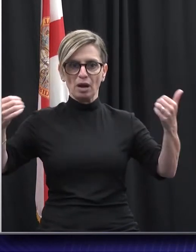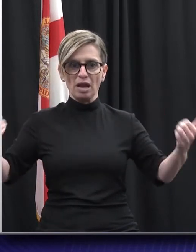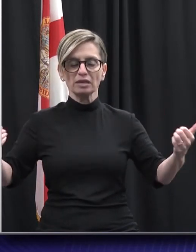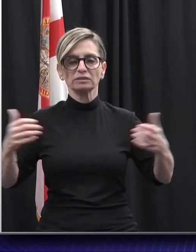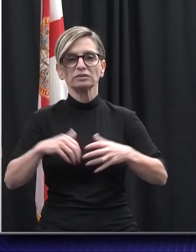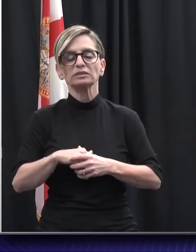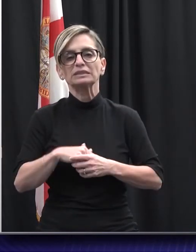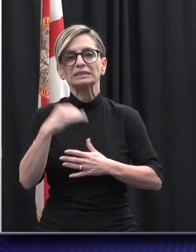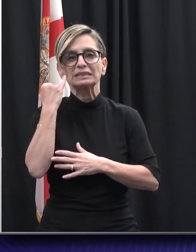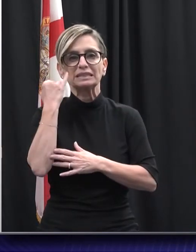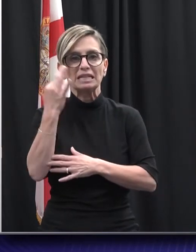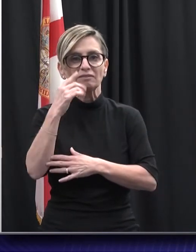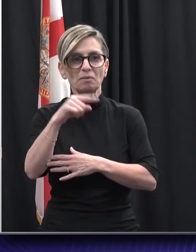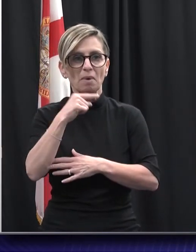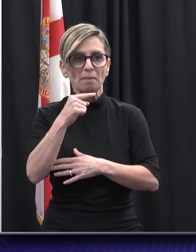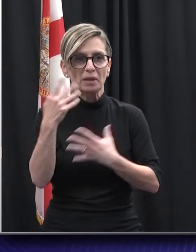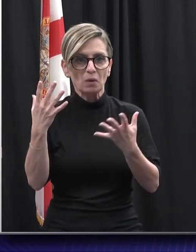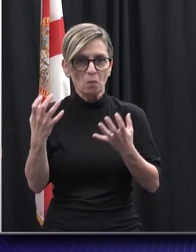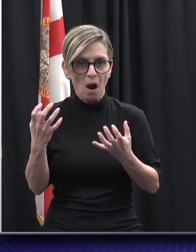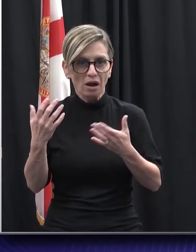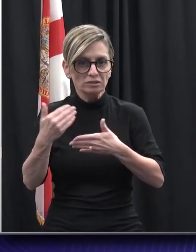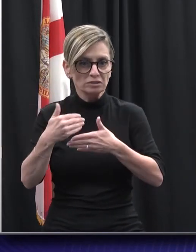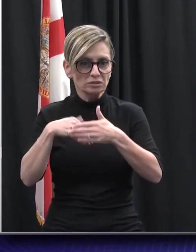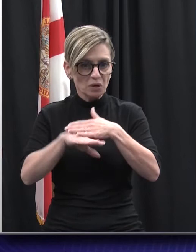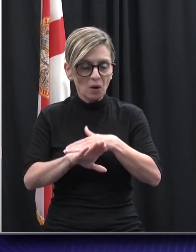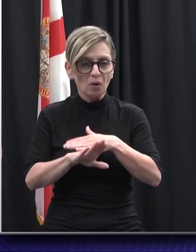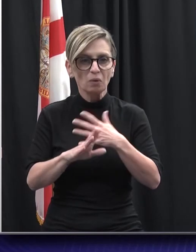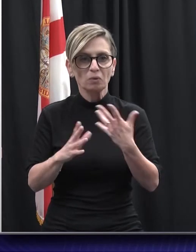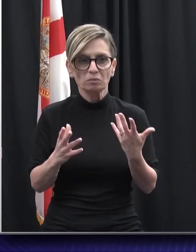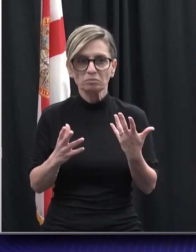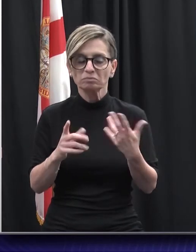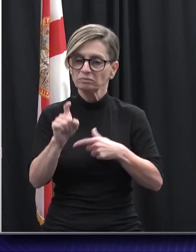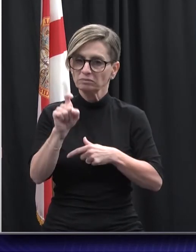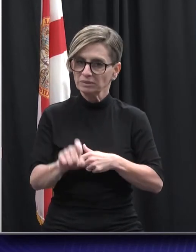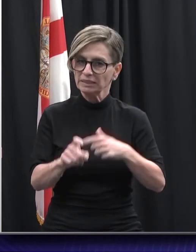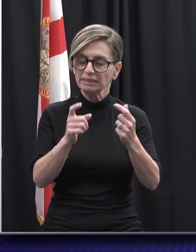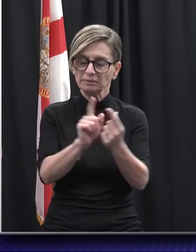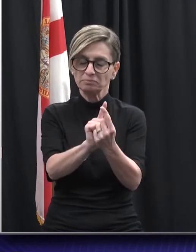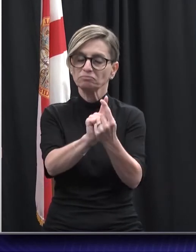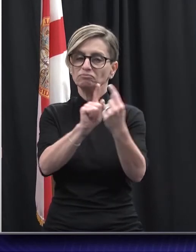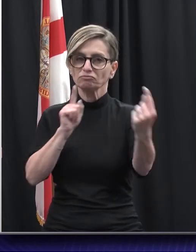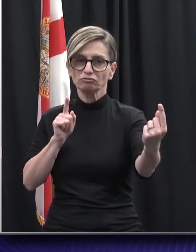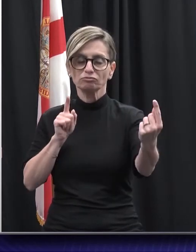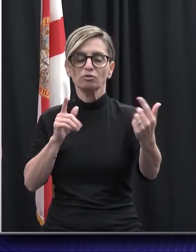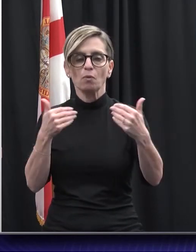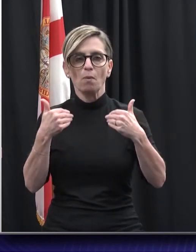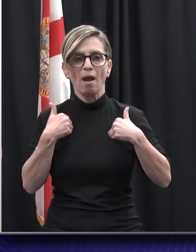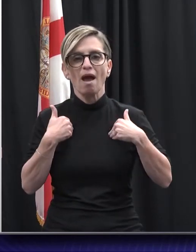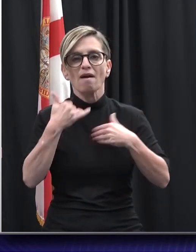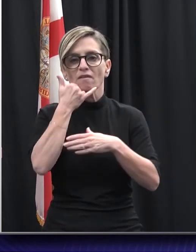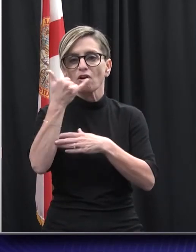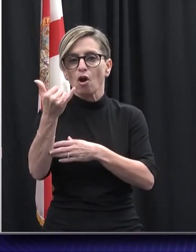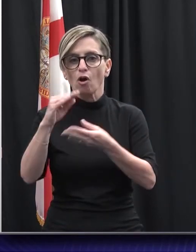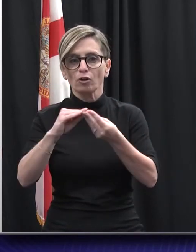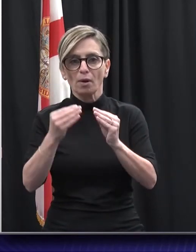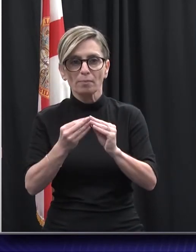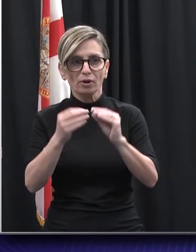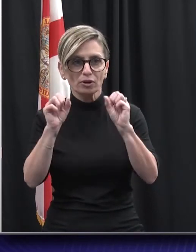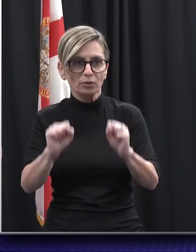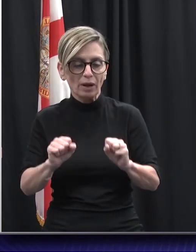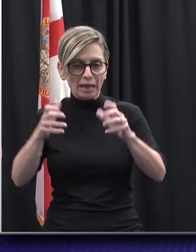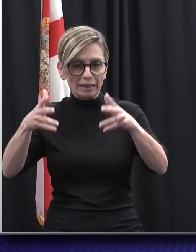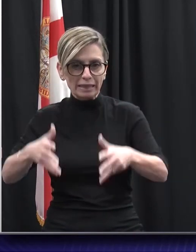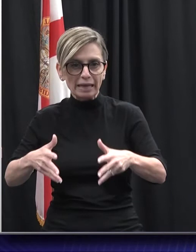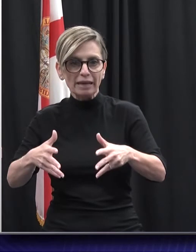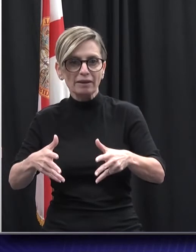like to attend. We are encouraging emails if you would like to have your position known. We have a call-in number for you if you would like to leave a voicemail